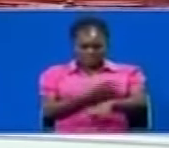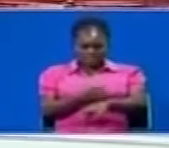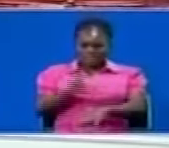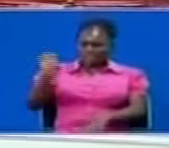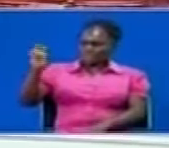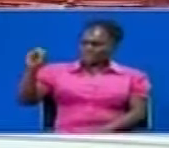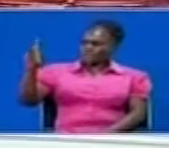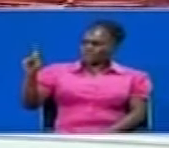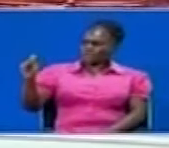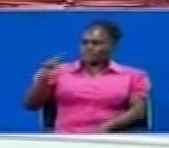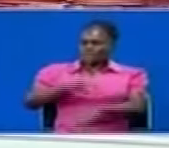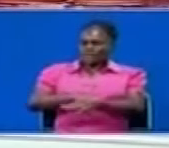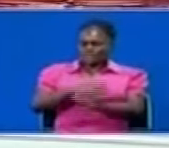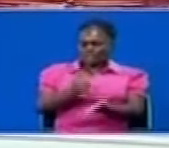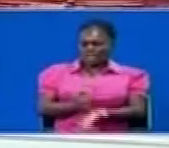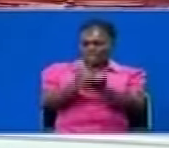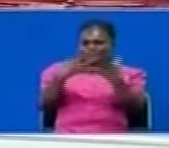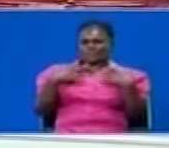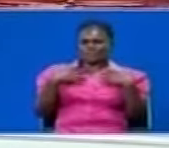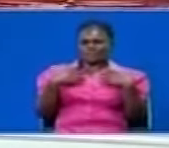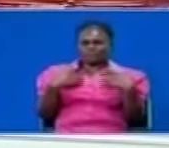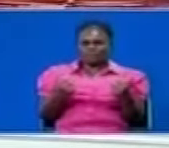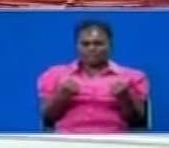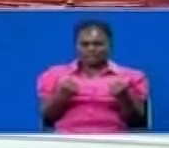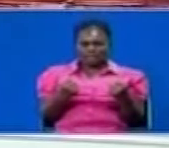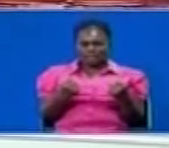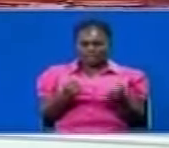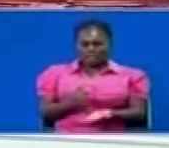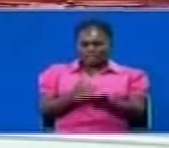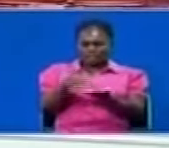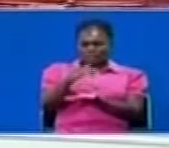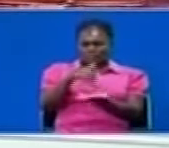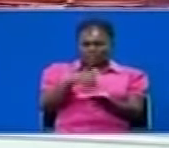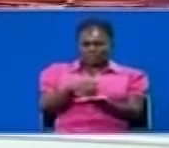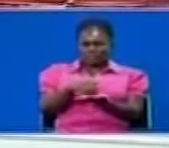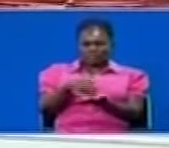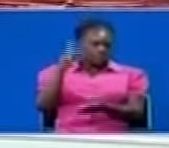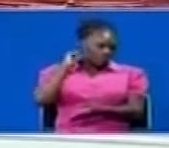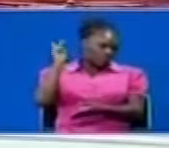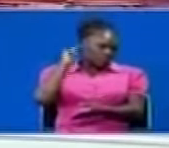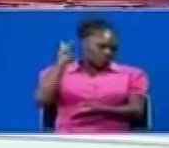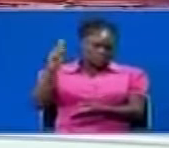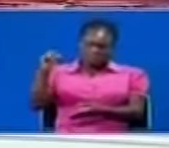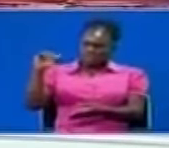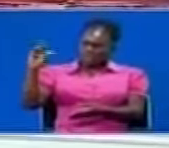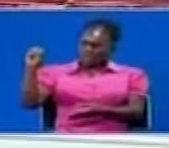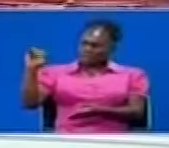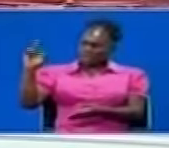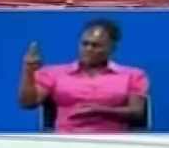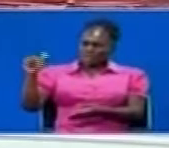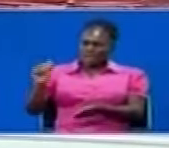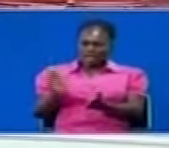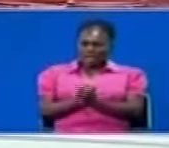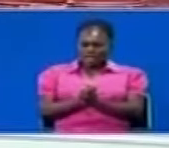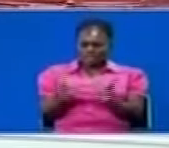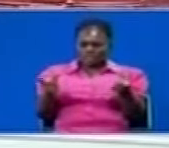able to receive urgent health care at the Texas Cancer Care Center when well wishers from Kisi and Nyamira and listeners of Radio